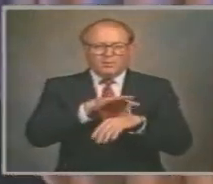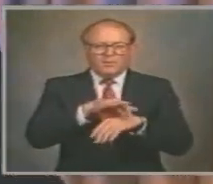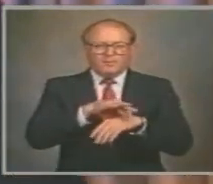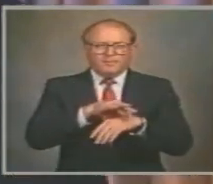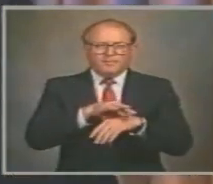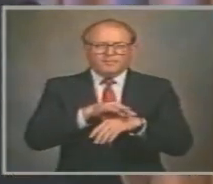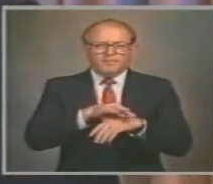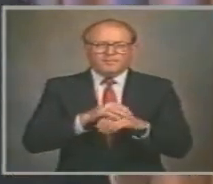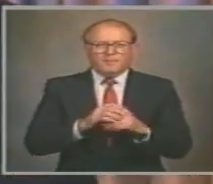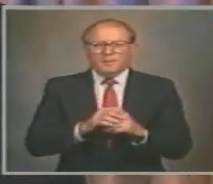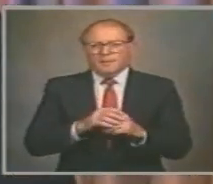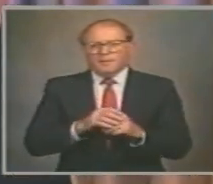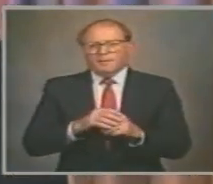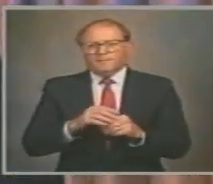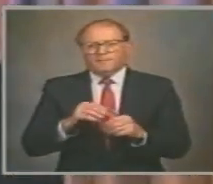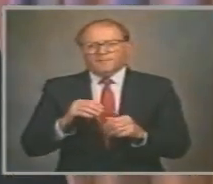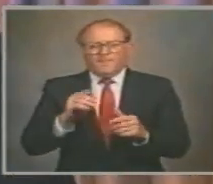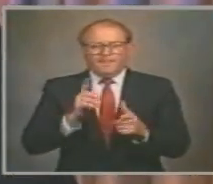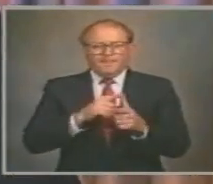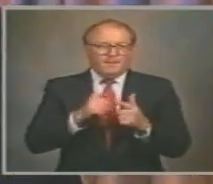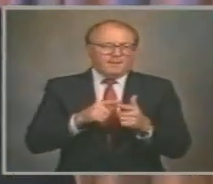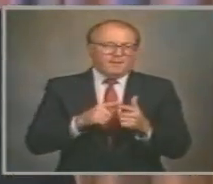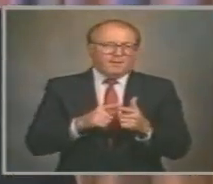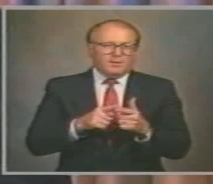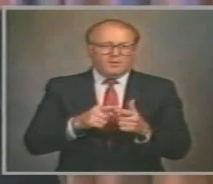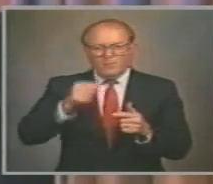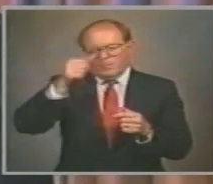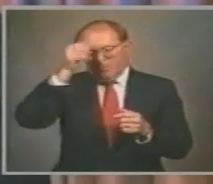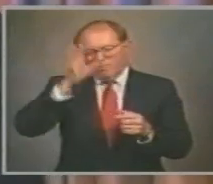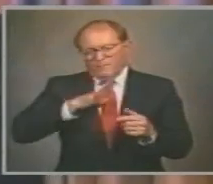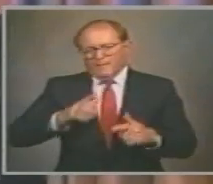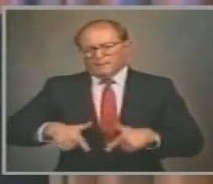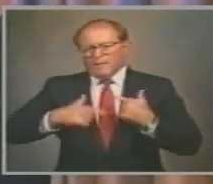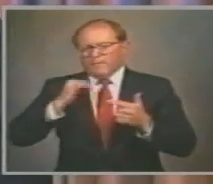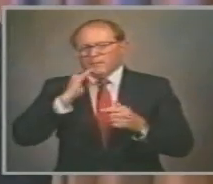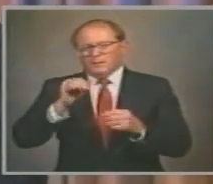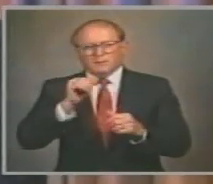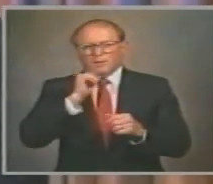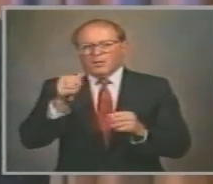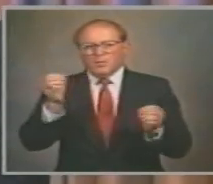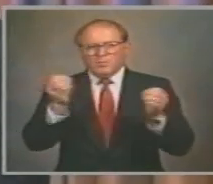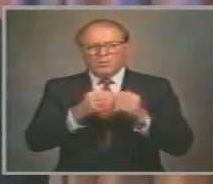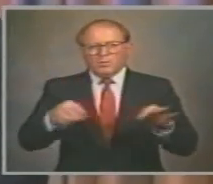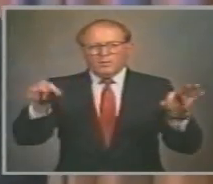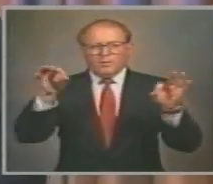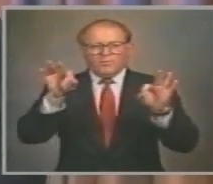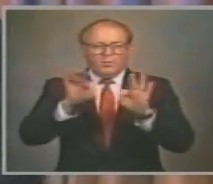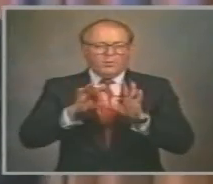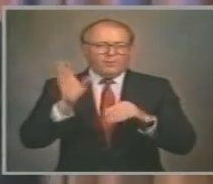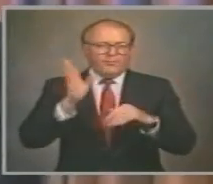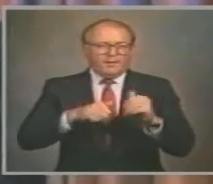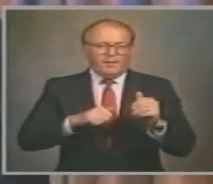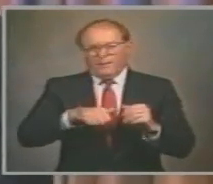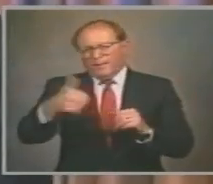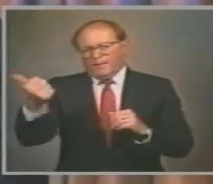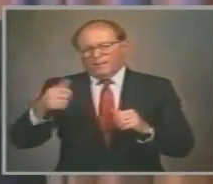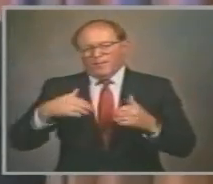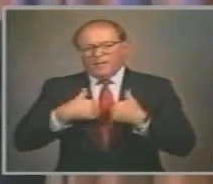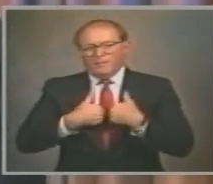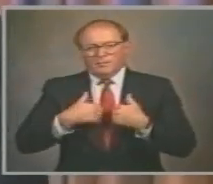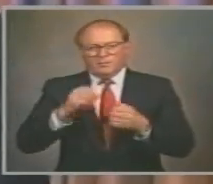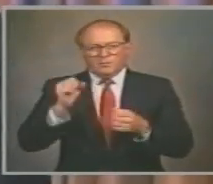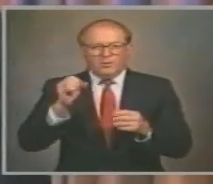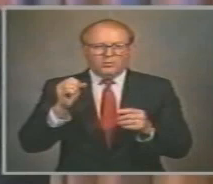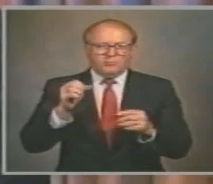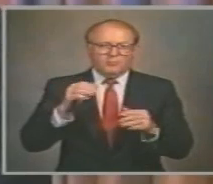The necessary conclusion is that human life is no more valuable than the life of another animal. So child abuse,